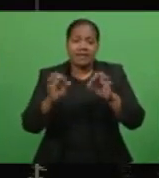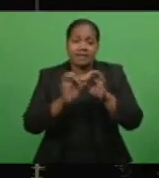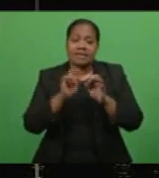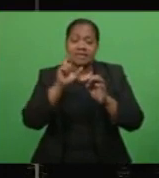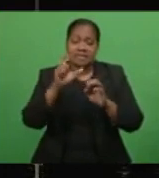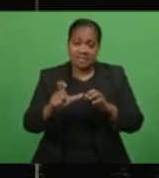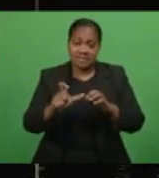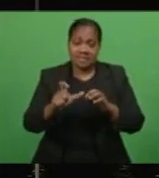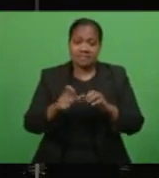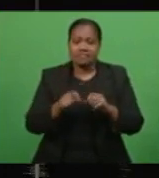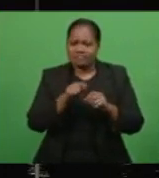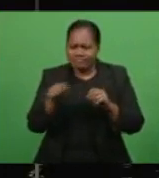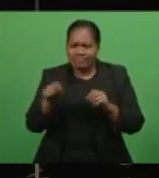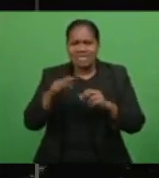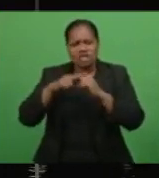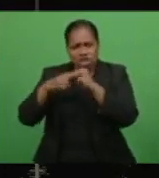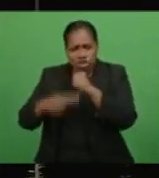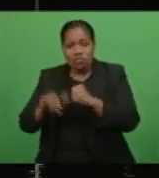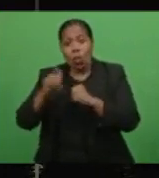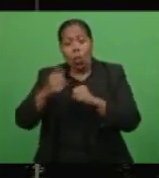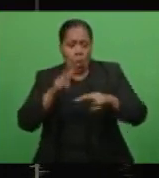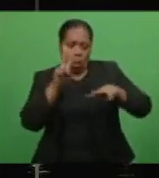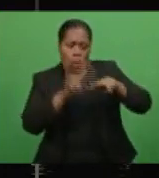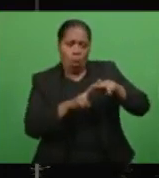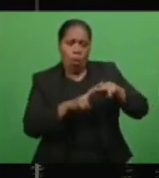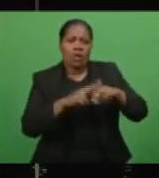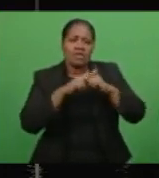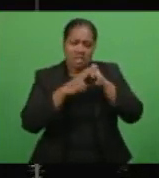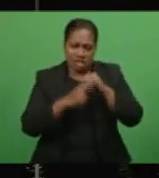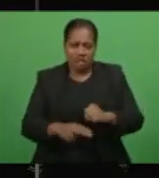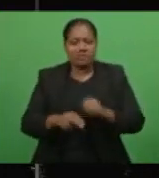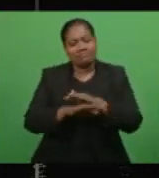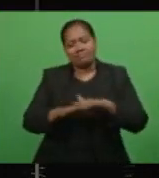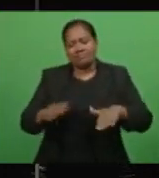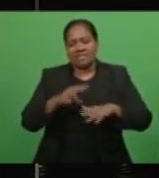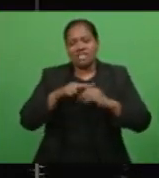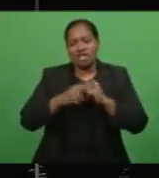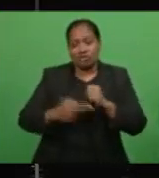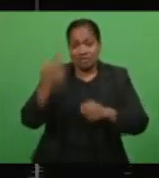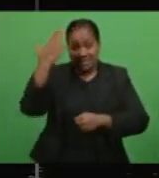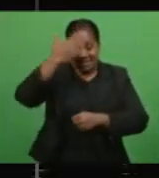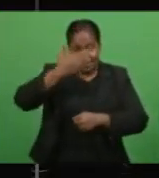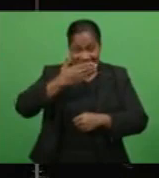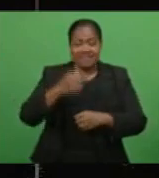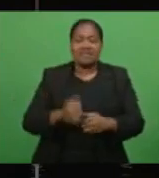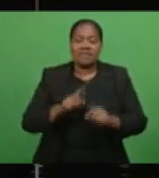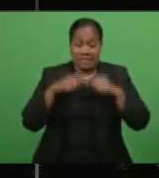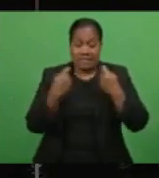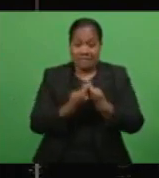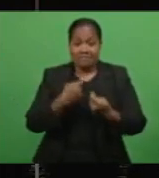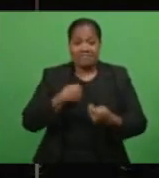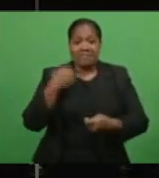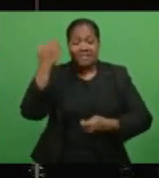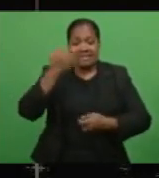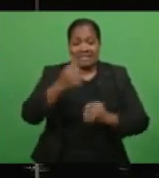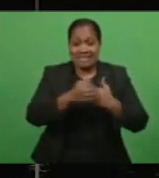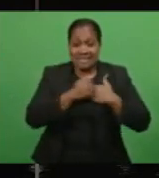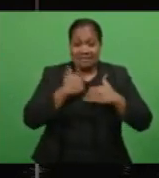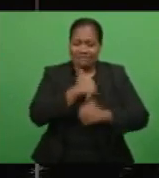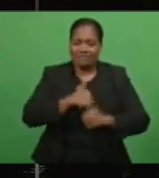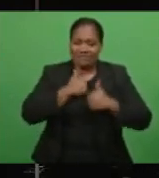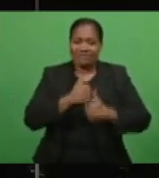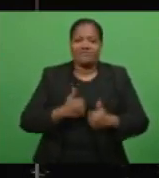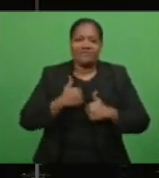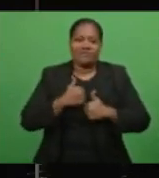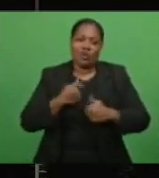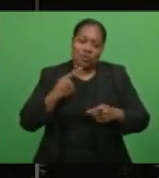simply hashtag FBC News. And that's it from the news desk this evening. From the team and I, have a safe and enjoyable new week ahead. Stay